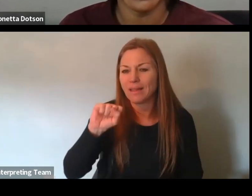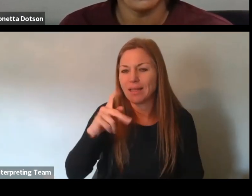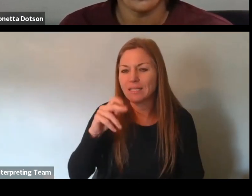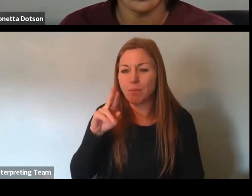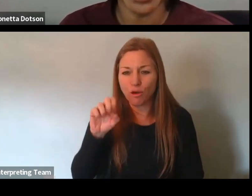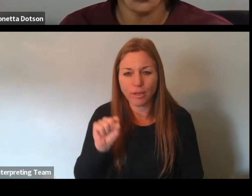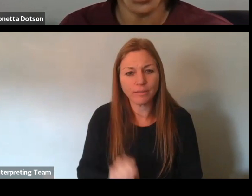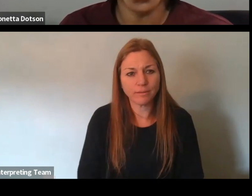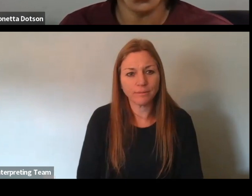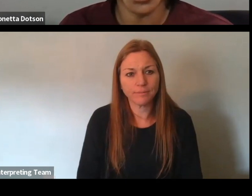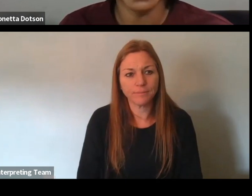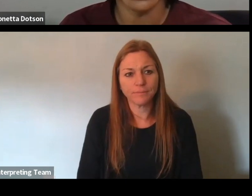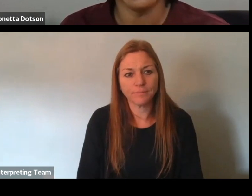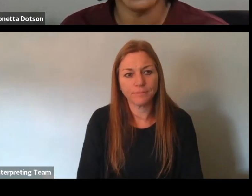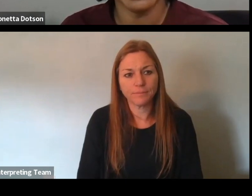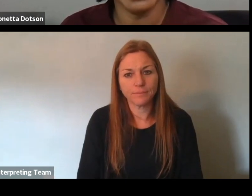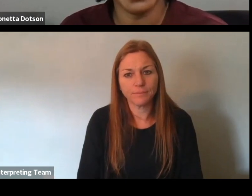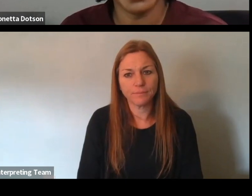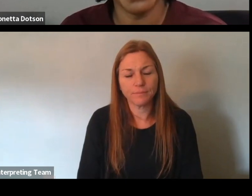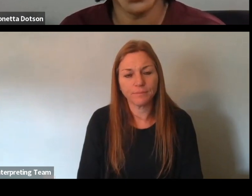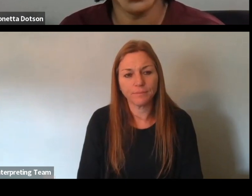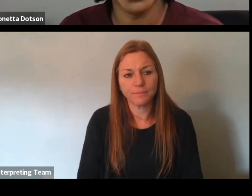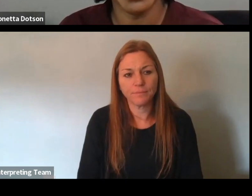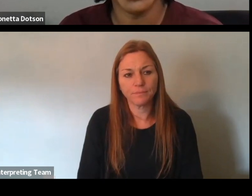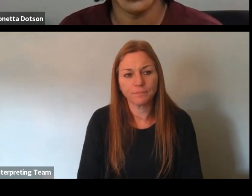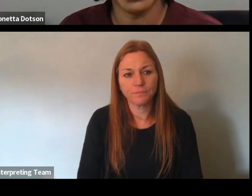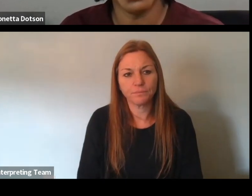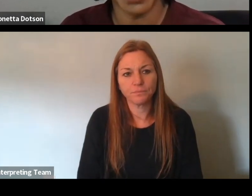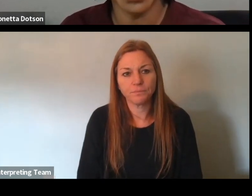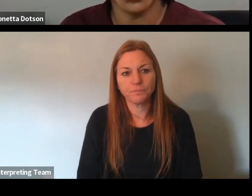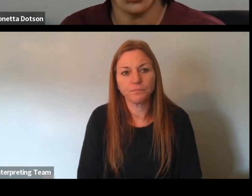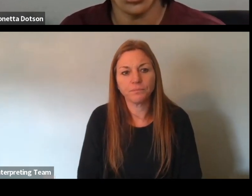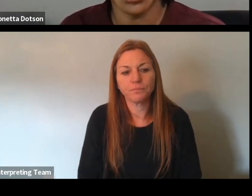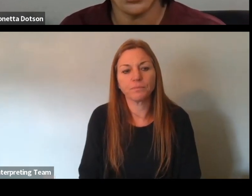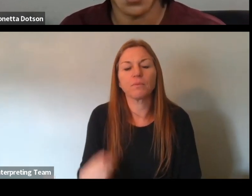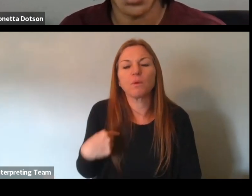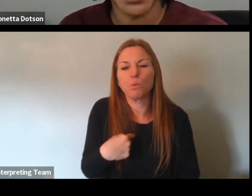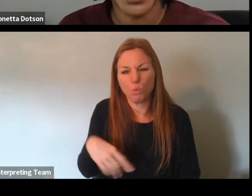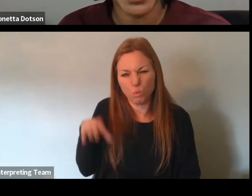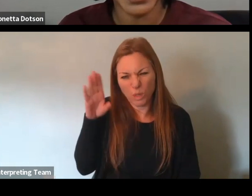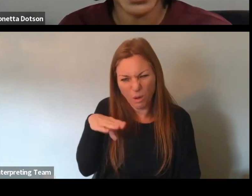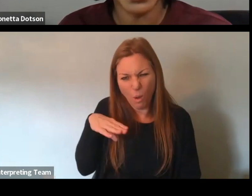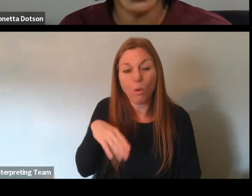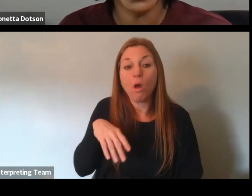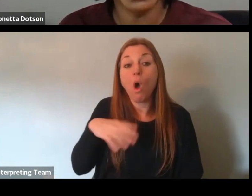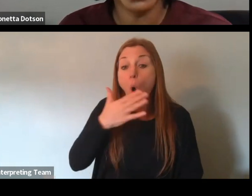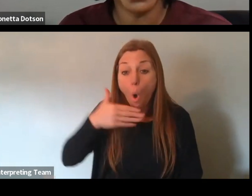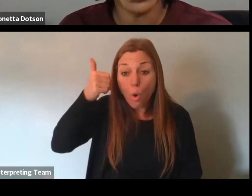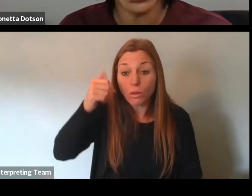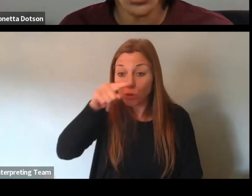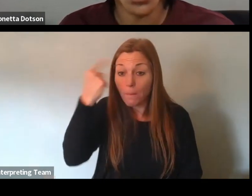So we know that Black older adults are at a greater risk for depression compared to white older